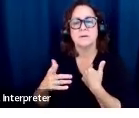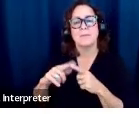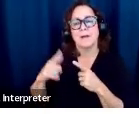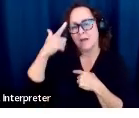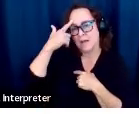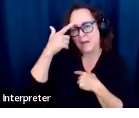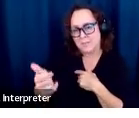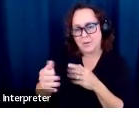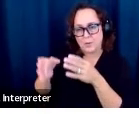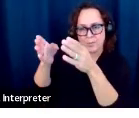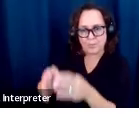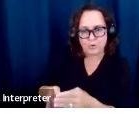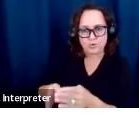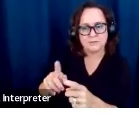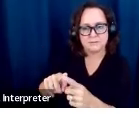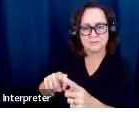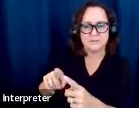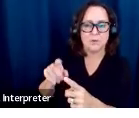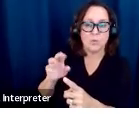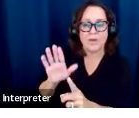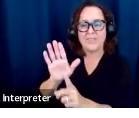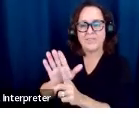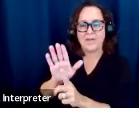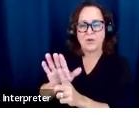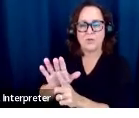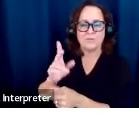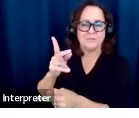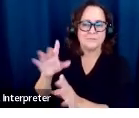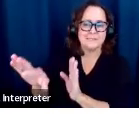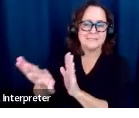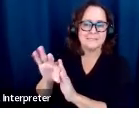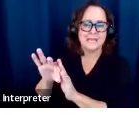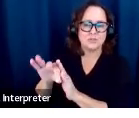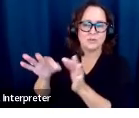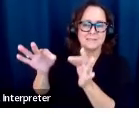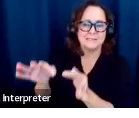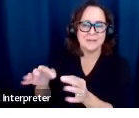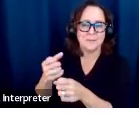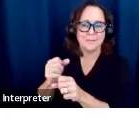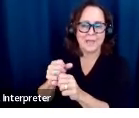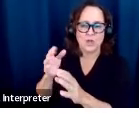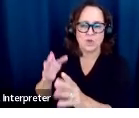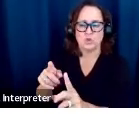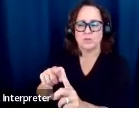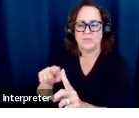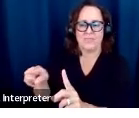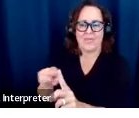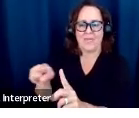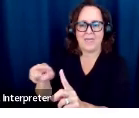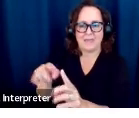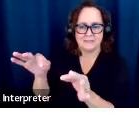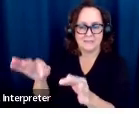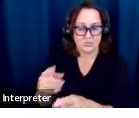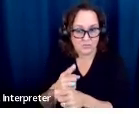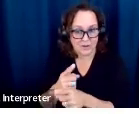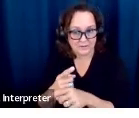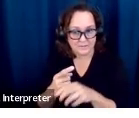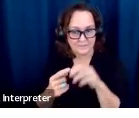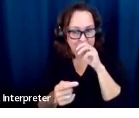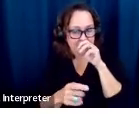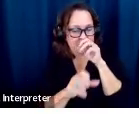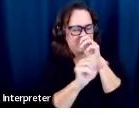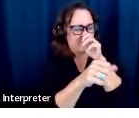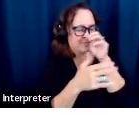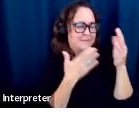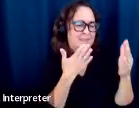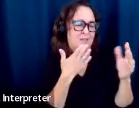the individual or their designated decision maker to ultimately make that decision. Would that be accurate, Elian?